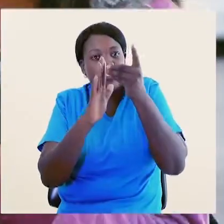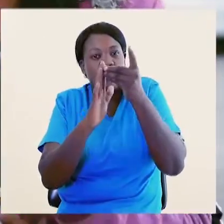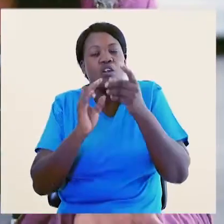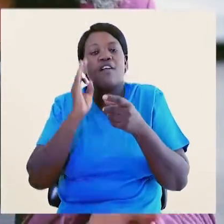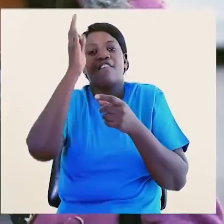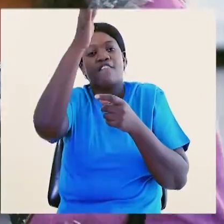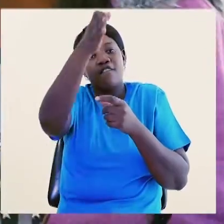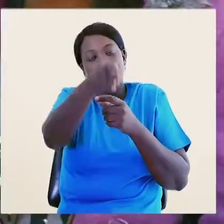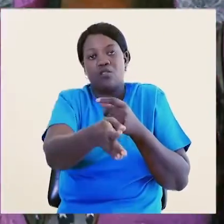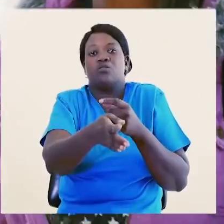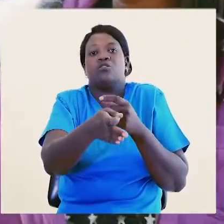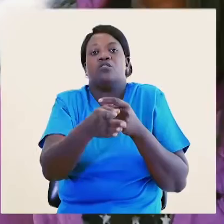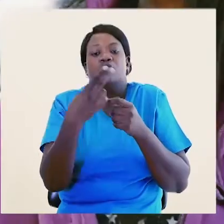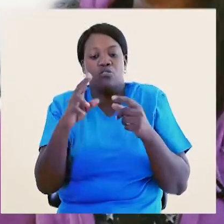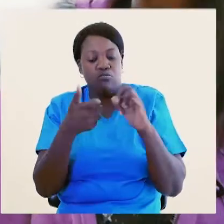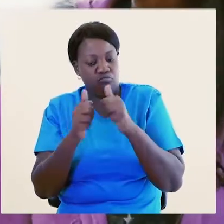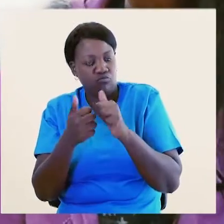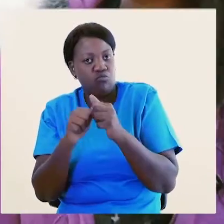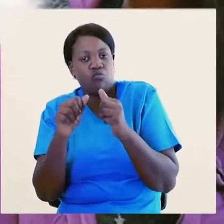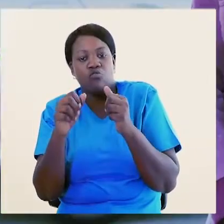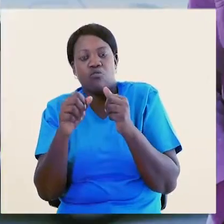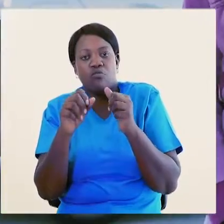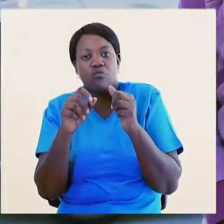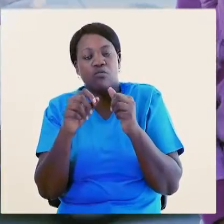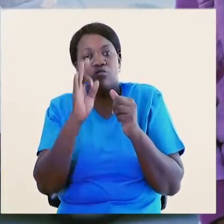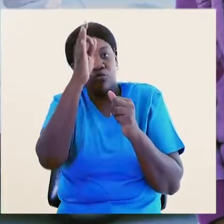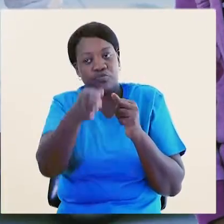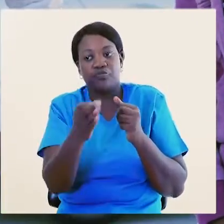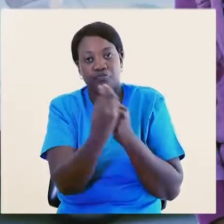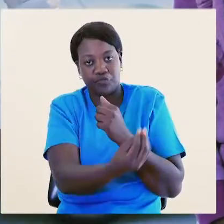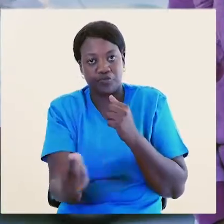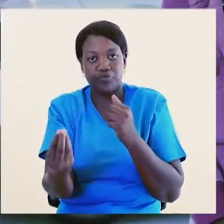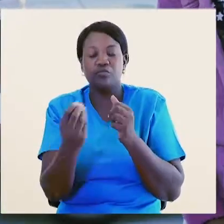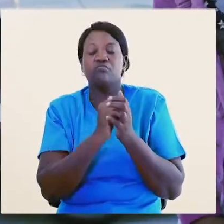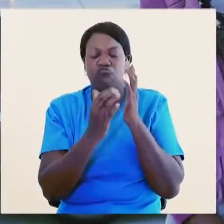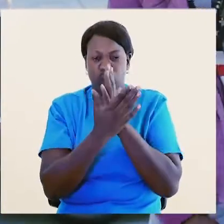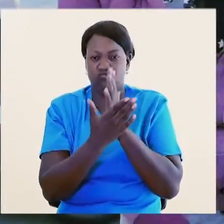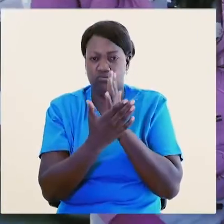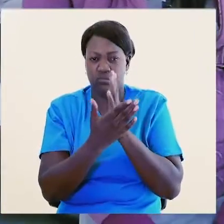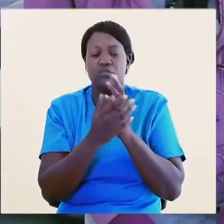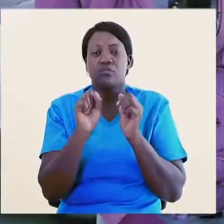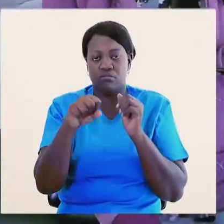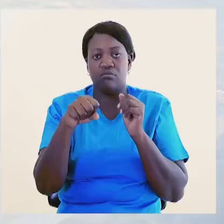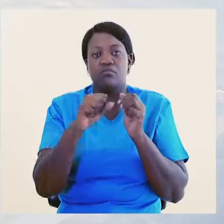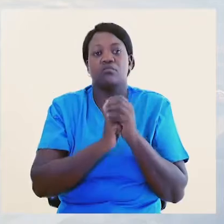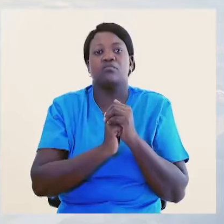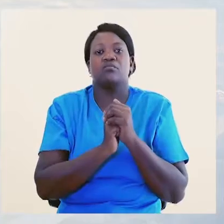the future without creating problems for future generations. Makes sense. Yeah, it does, right? Yeah. I think that's